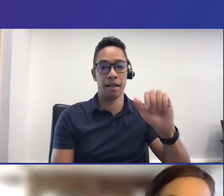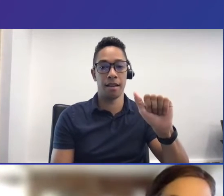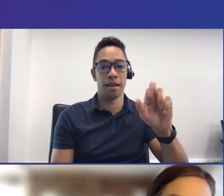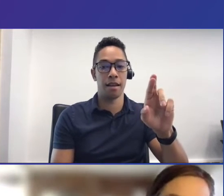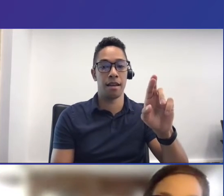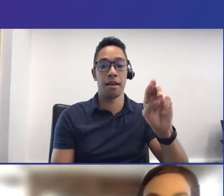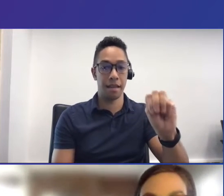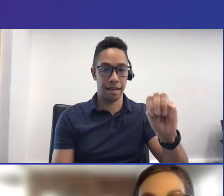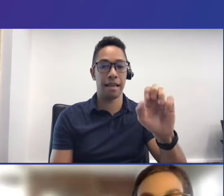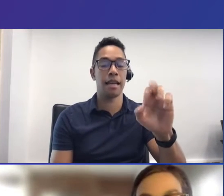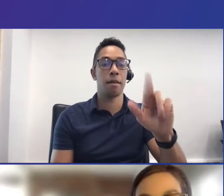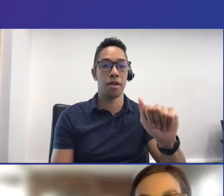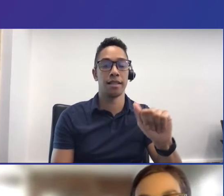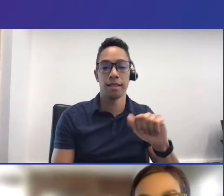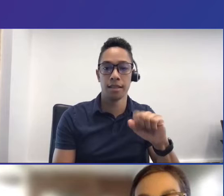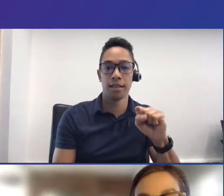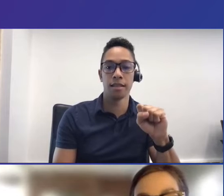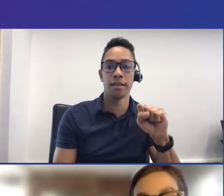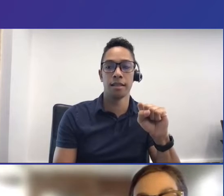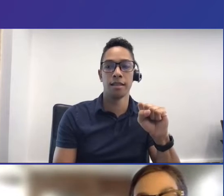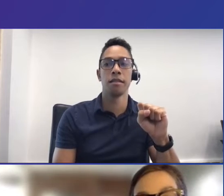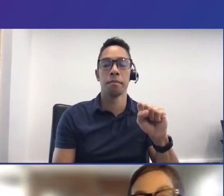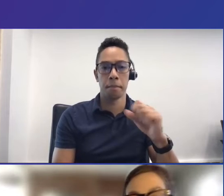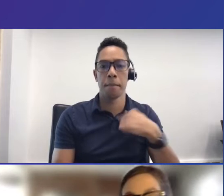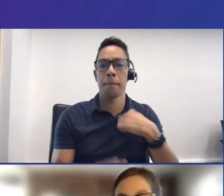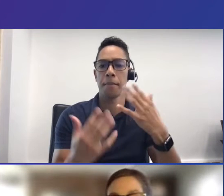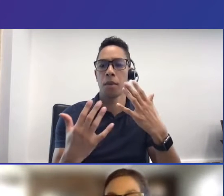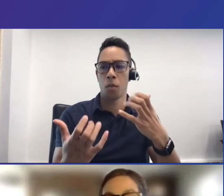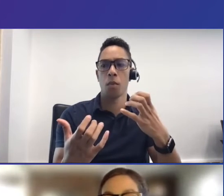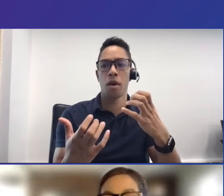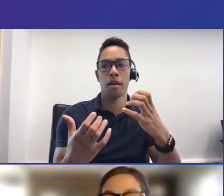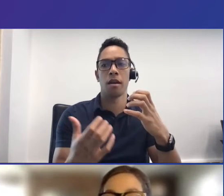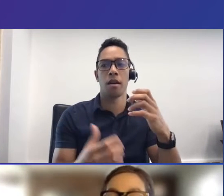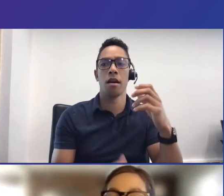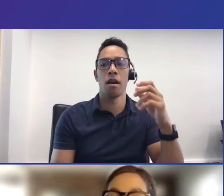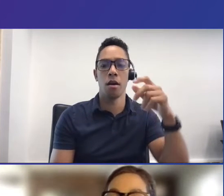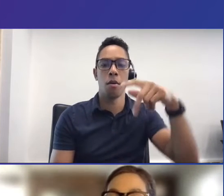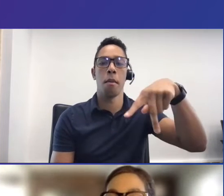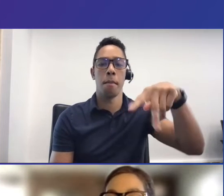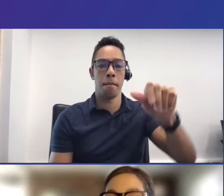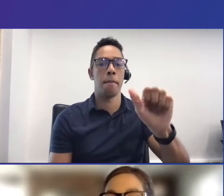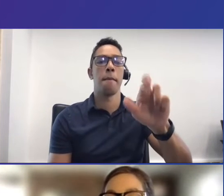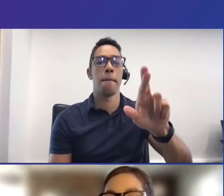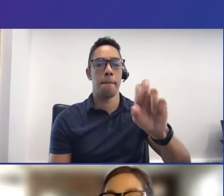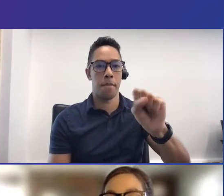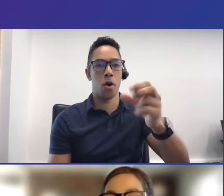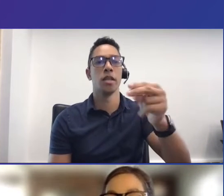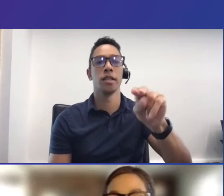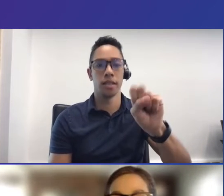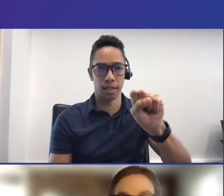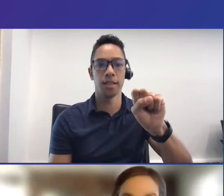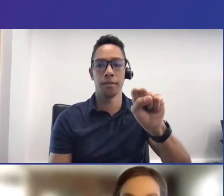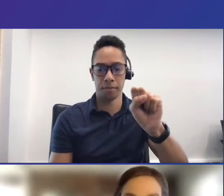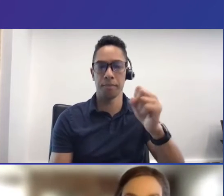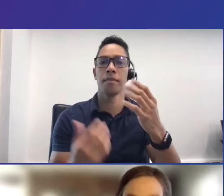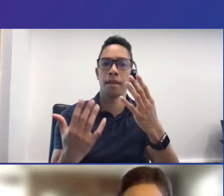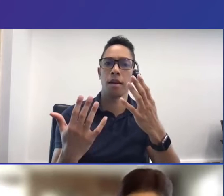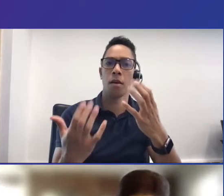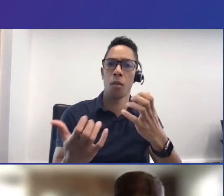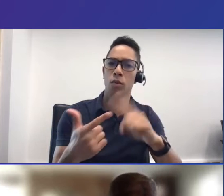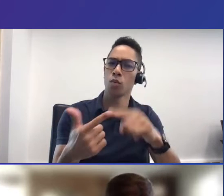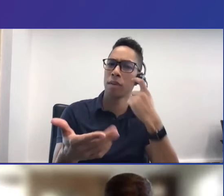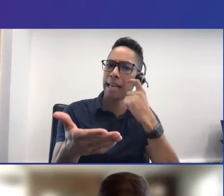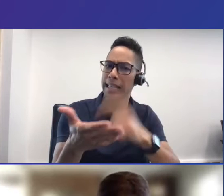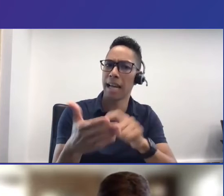I want to just start by acknowledging that I admire everyone who's been in